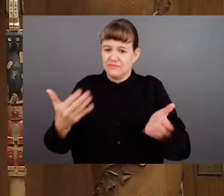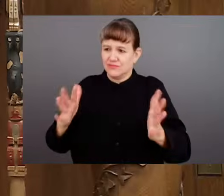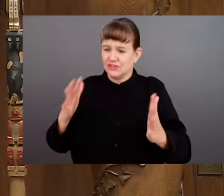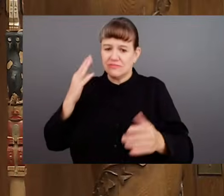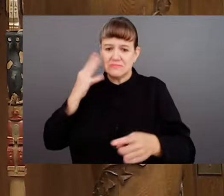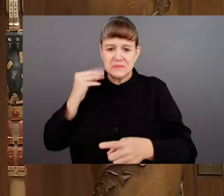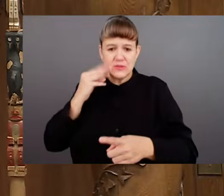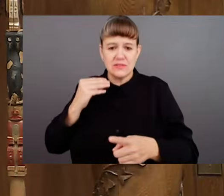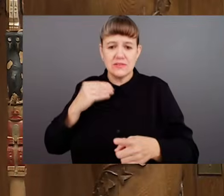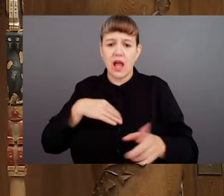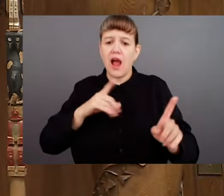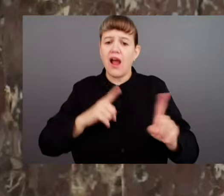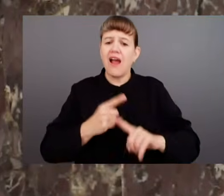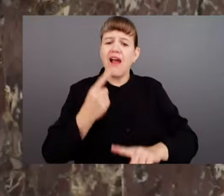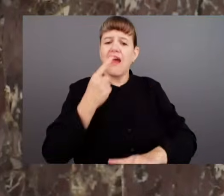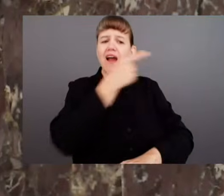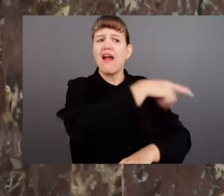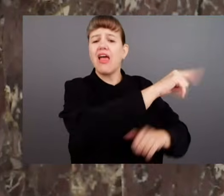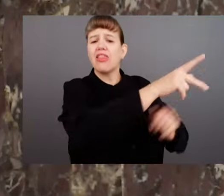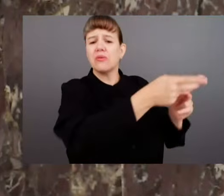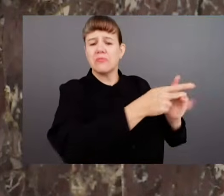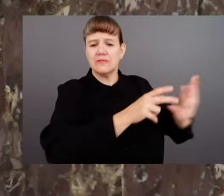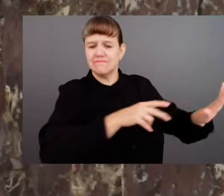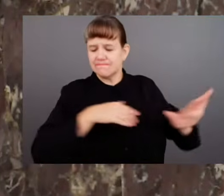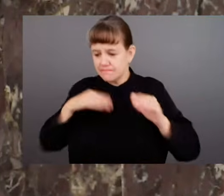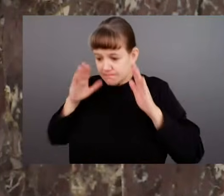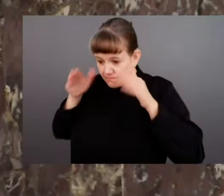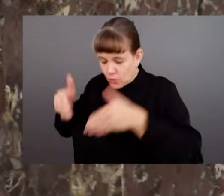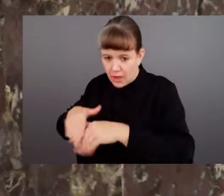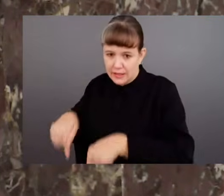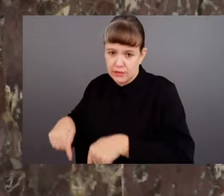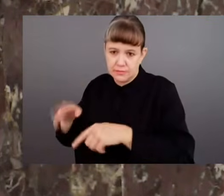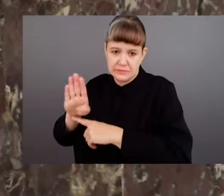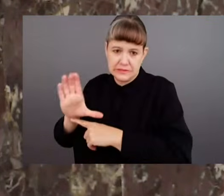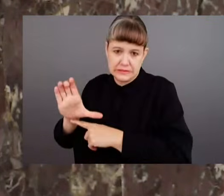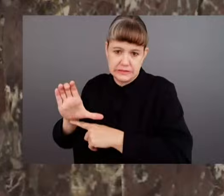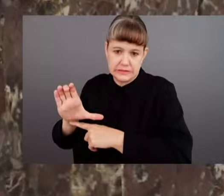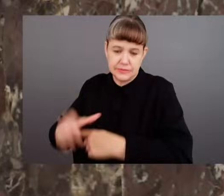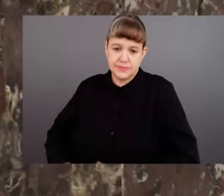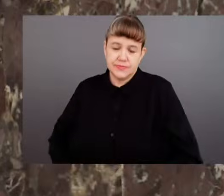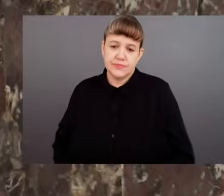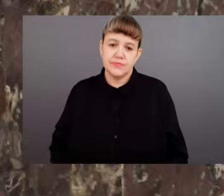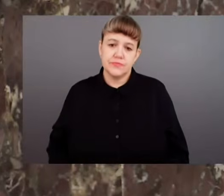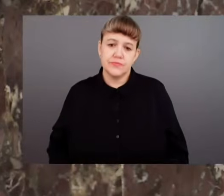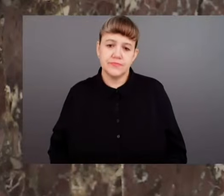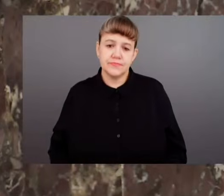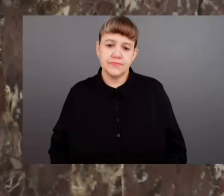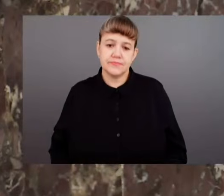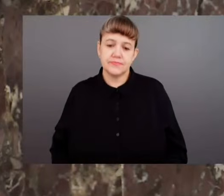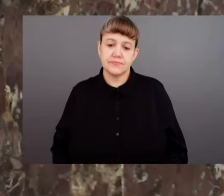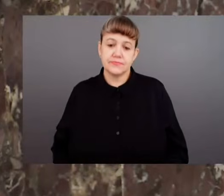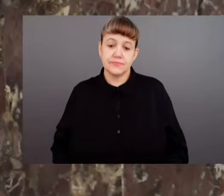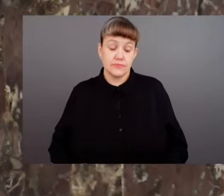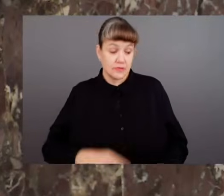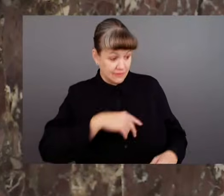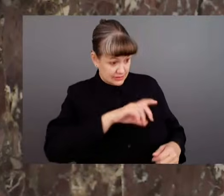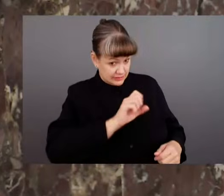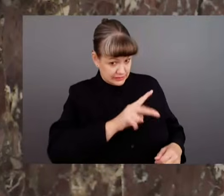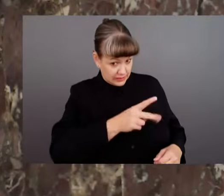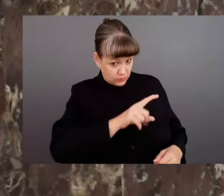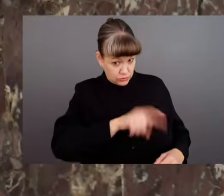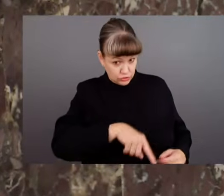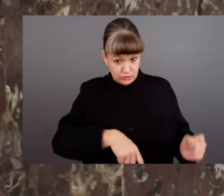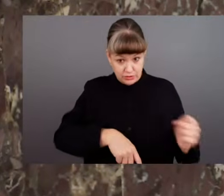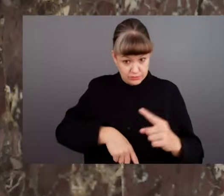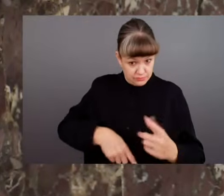supplemental. Well, with all due respect, Mr. Speaker, my question was not about that. My question was about